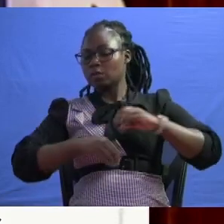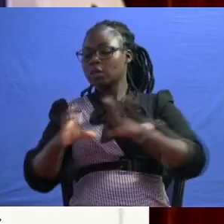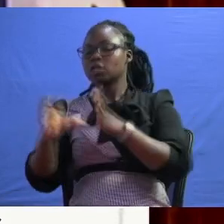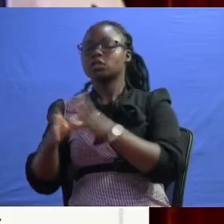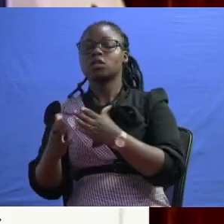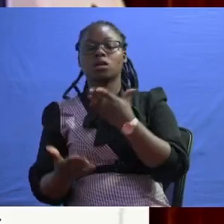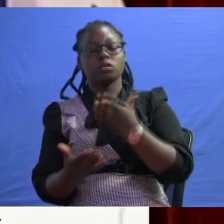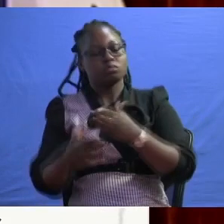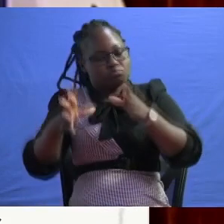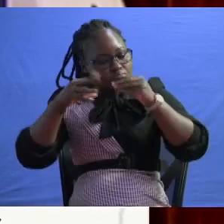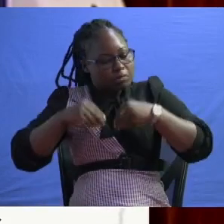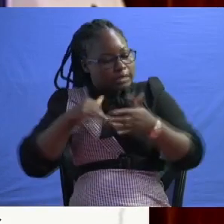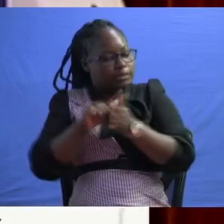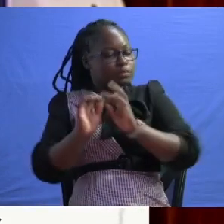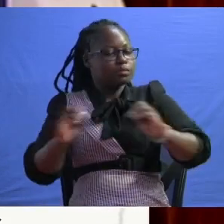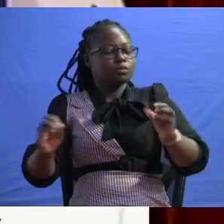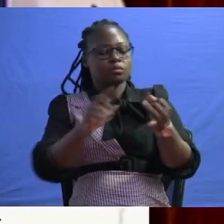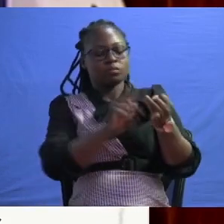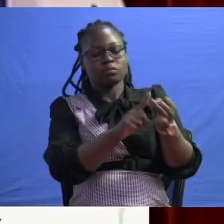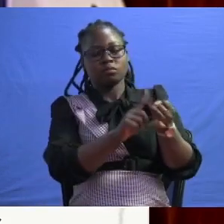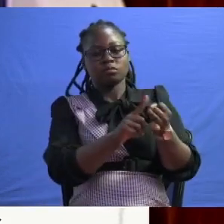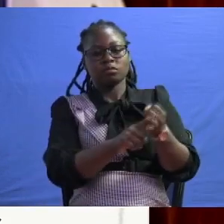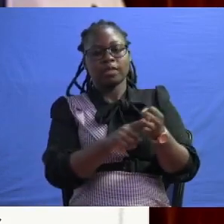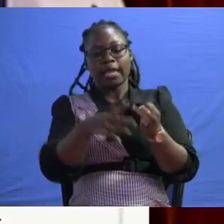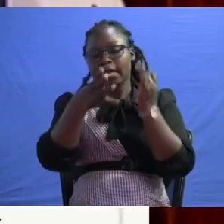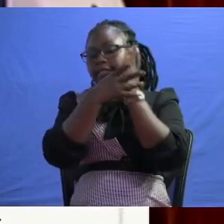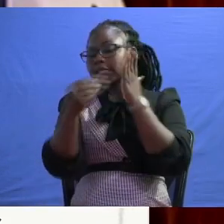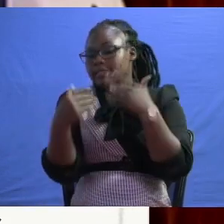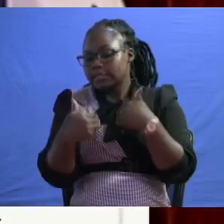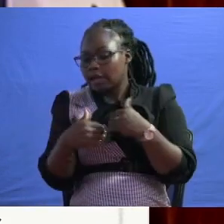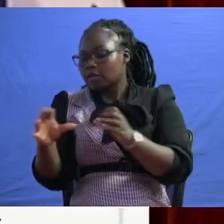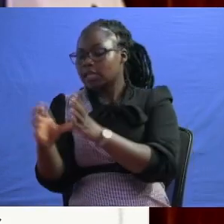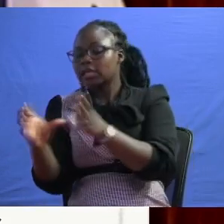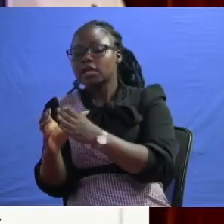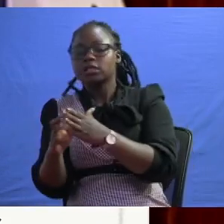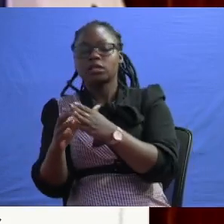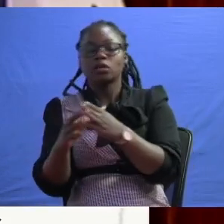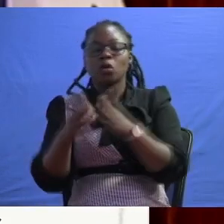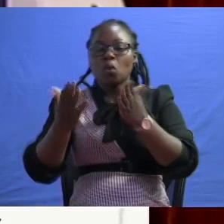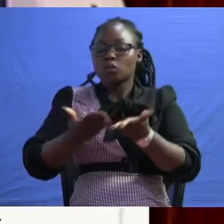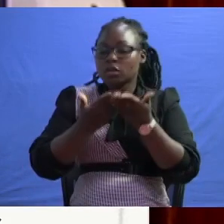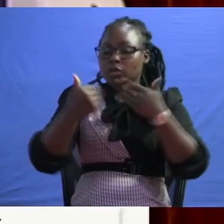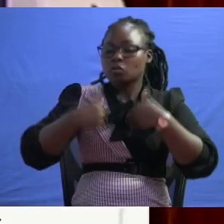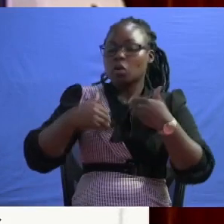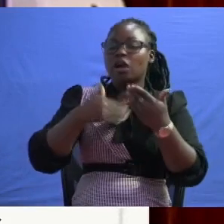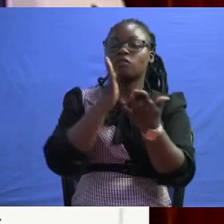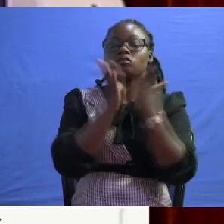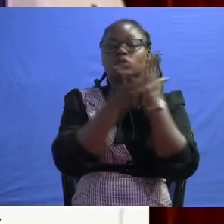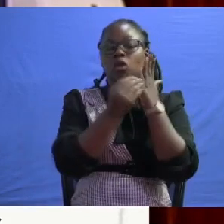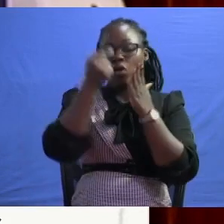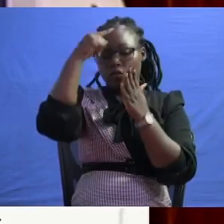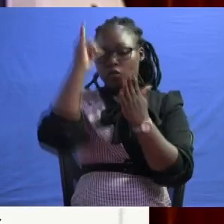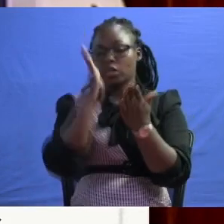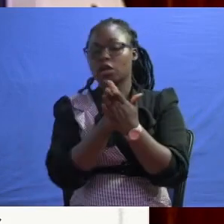have entertained that. Number two, in terms of skill set, the company was set to get the right skills for the right